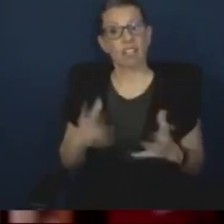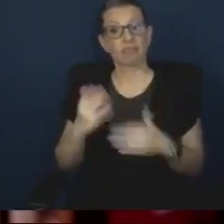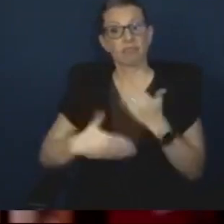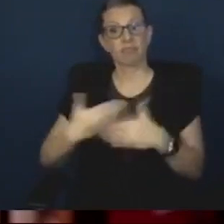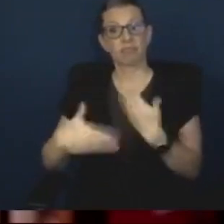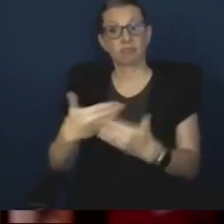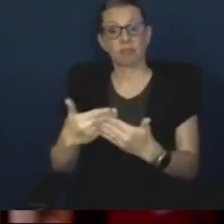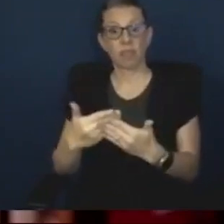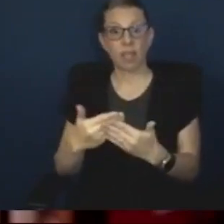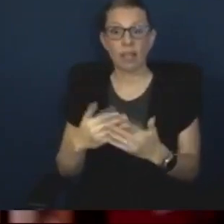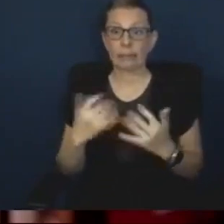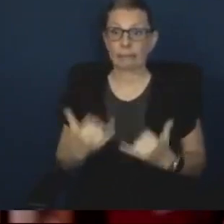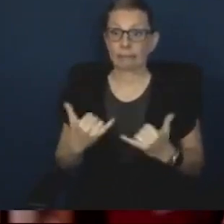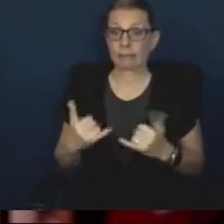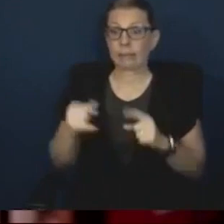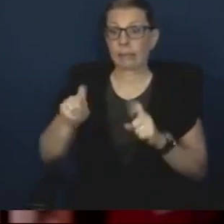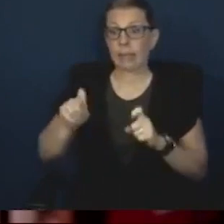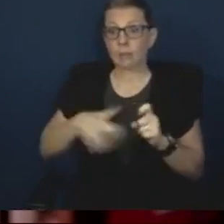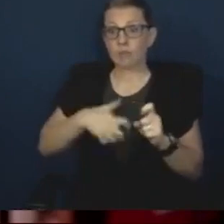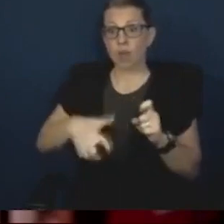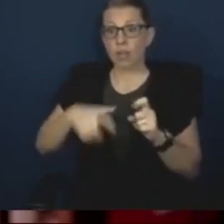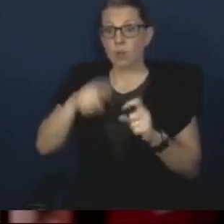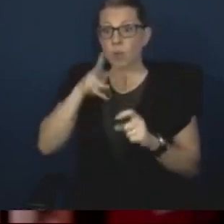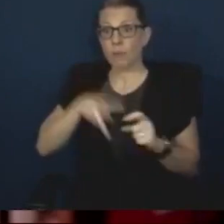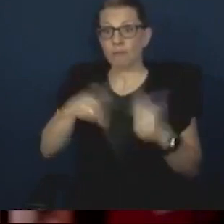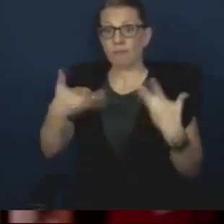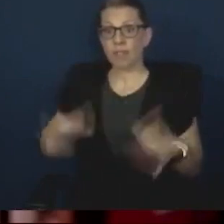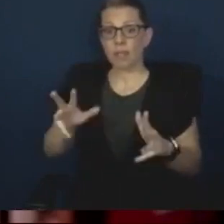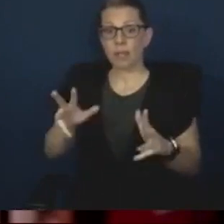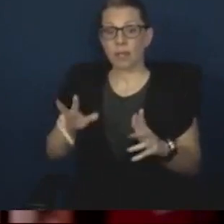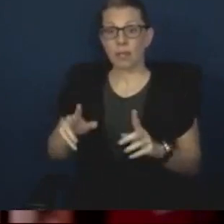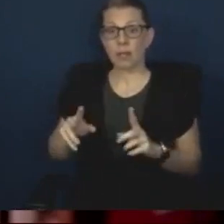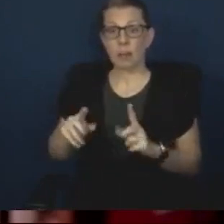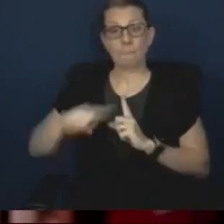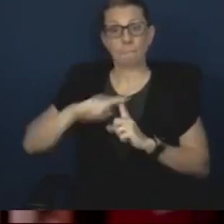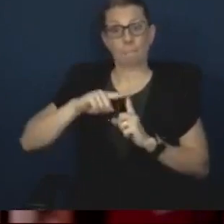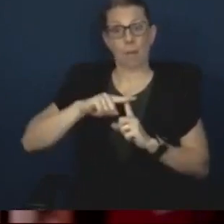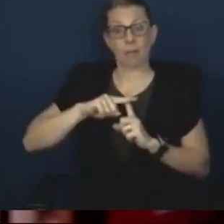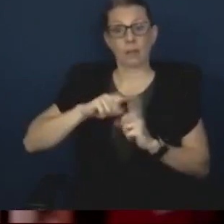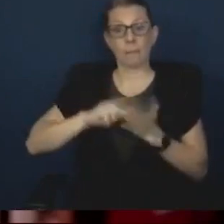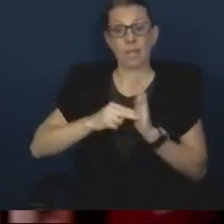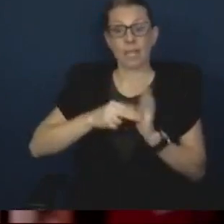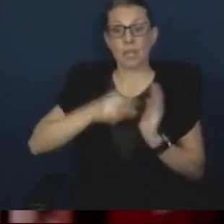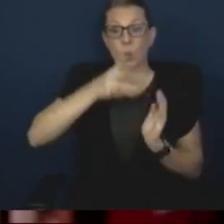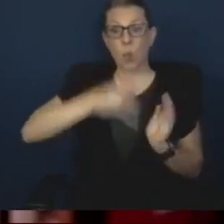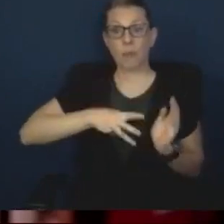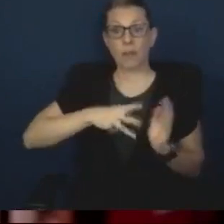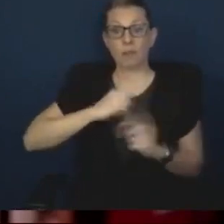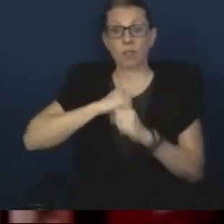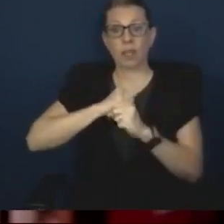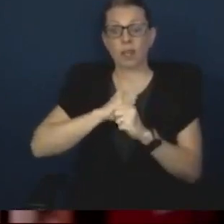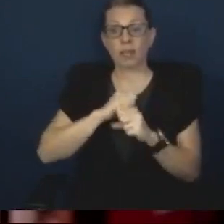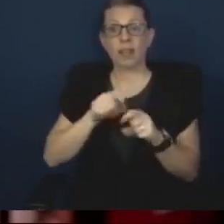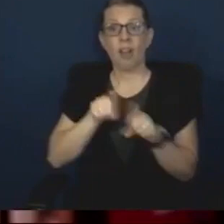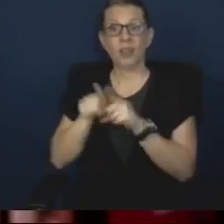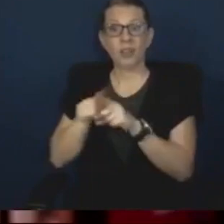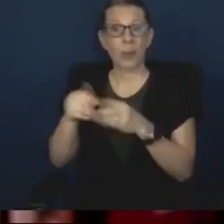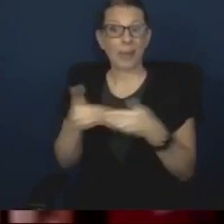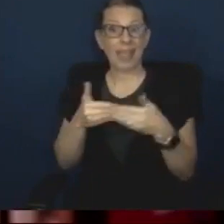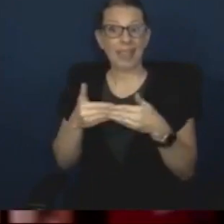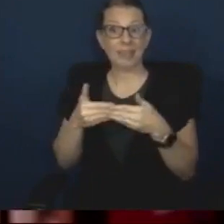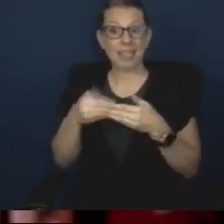in women, and it is fine. And the bonus is not only is the woman protected, but the fetus is, because some antibodies cross the